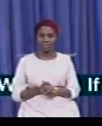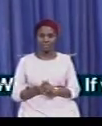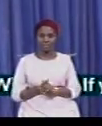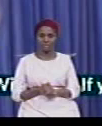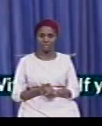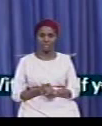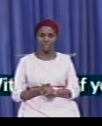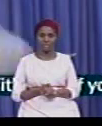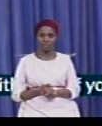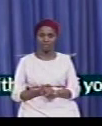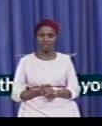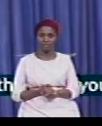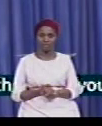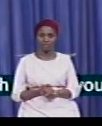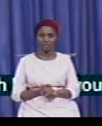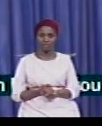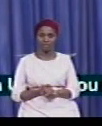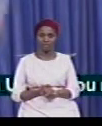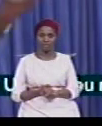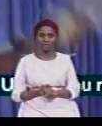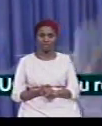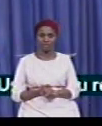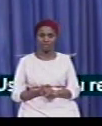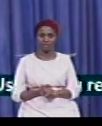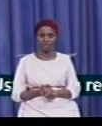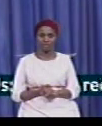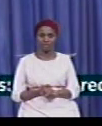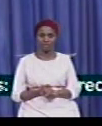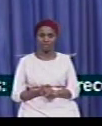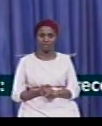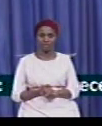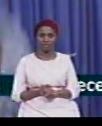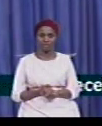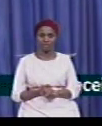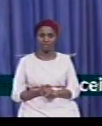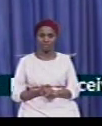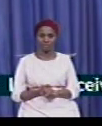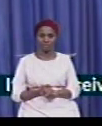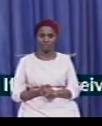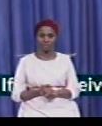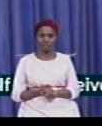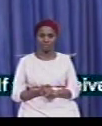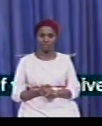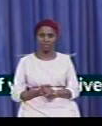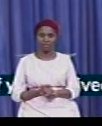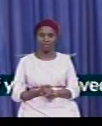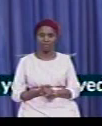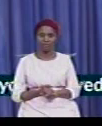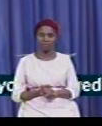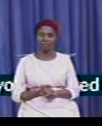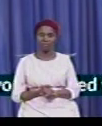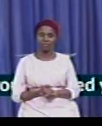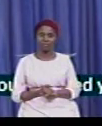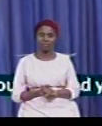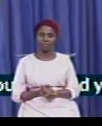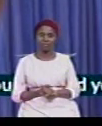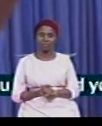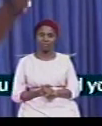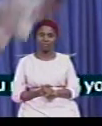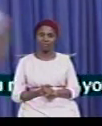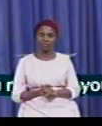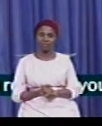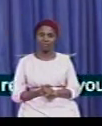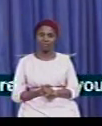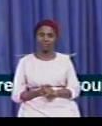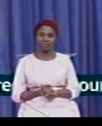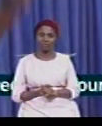mi aya de kesia mame me dwen ho amente ase. Na mi woti yare ese timpo ese pompo na abo mitrimo ose dan ya